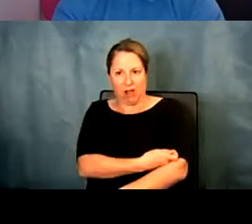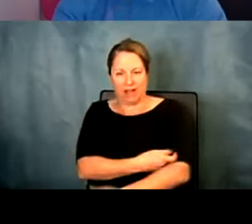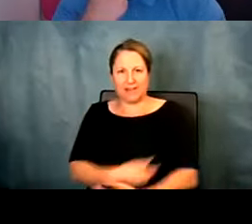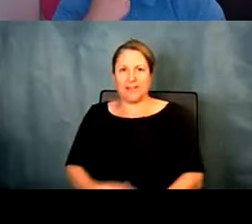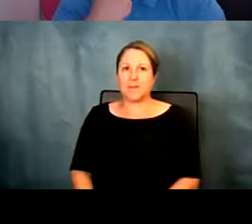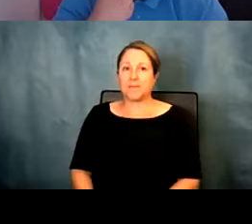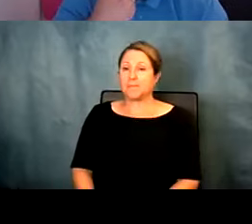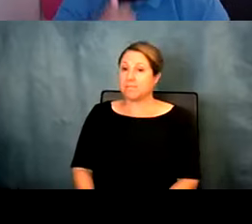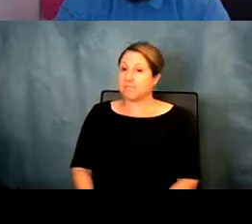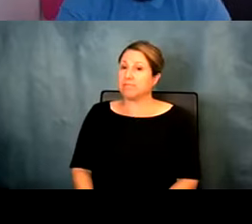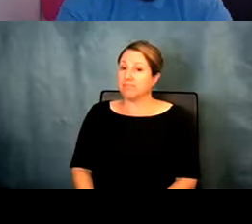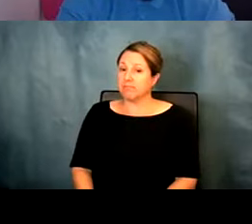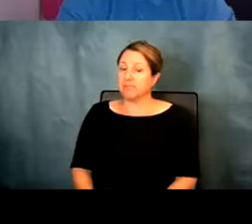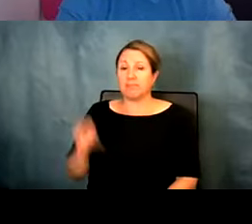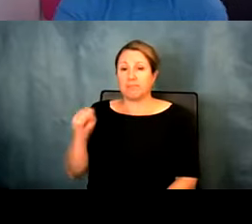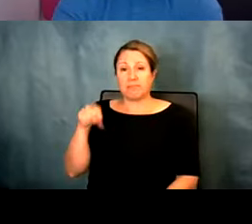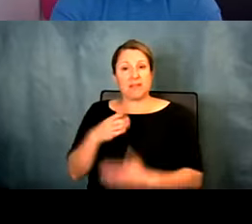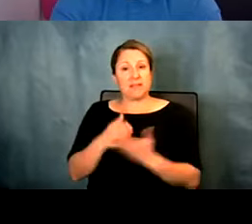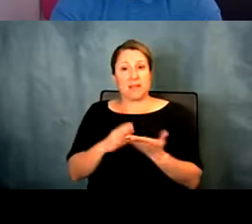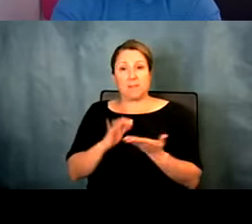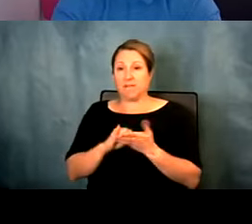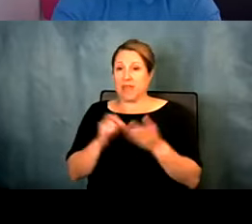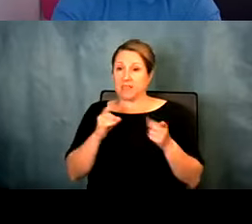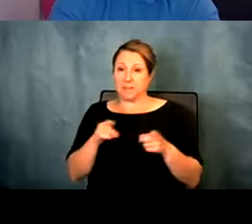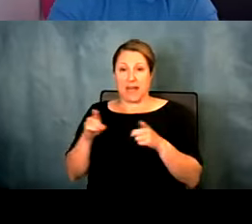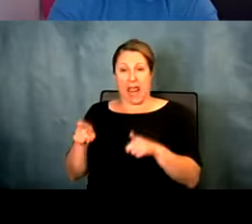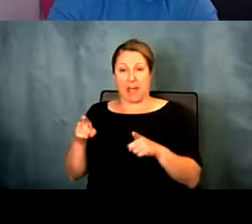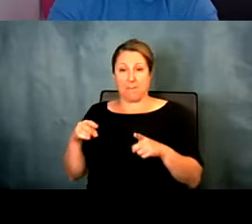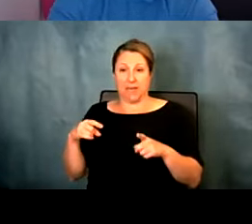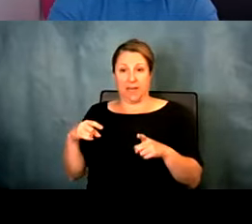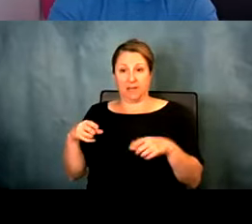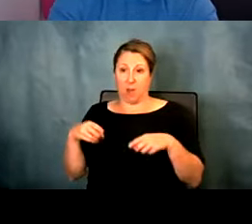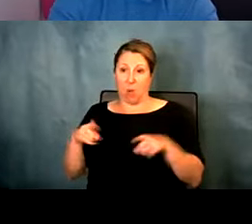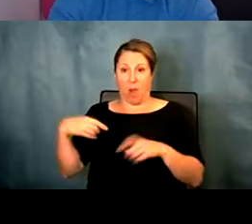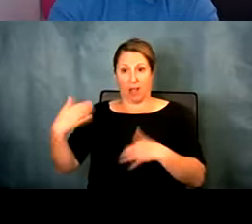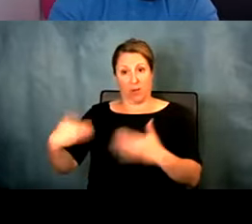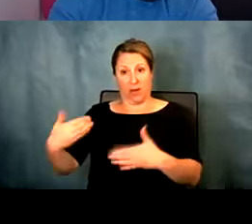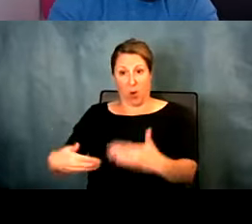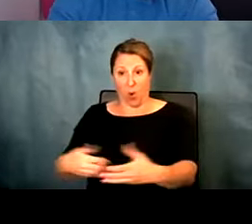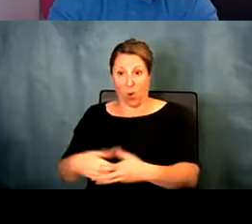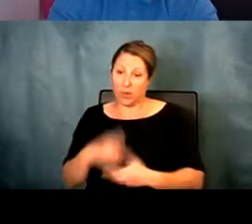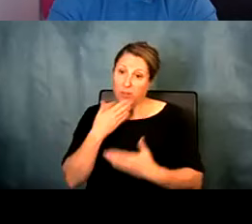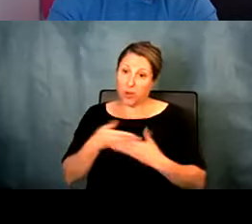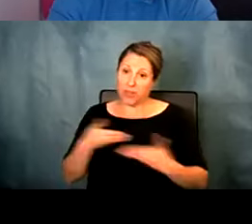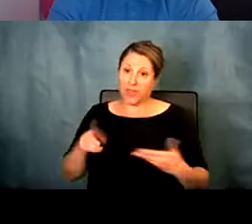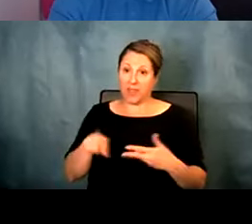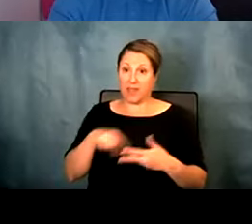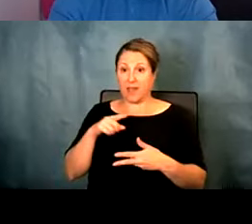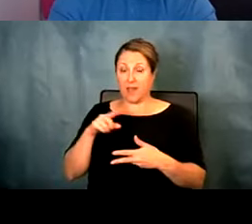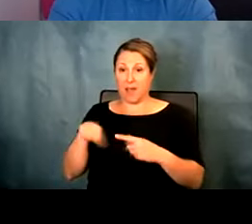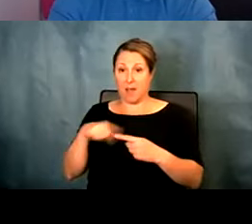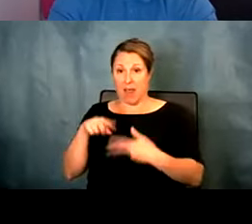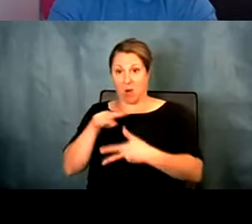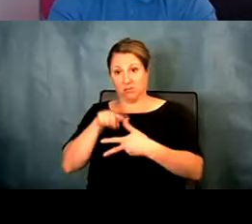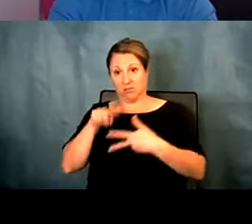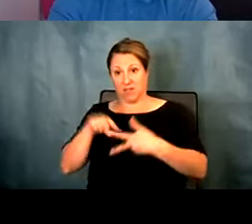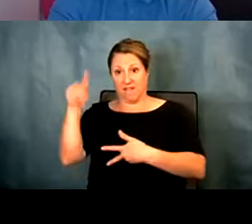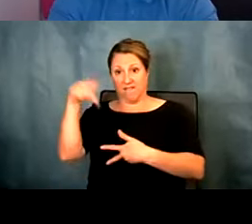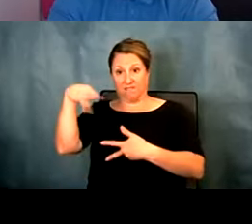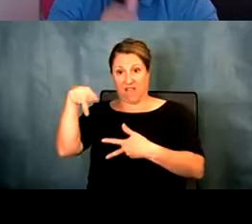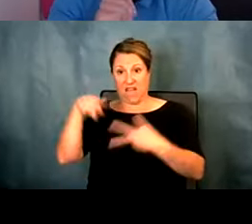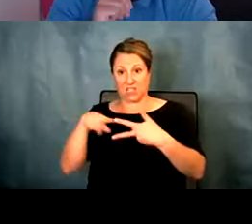in real time. So the good thing about the Pfizer and Moderna vaccines is that it's not that